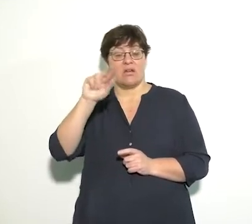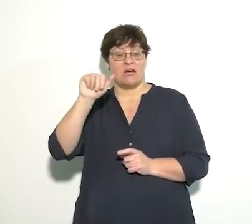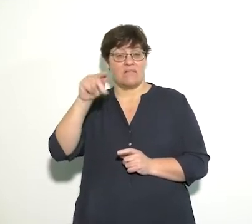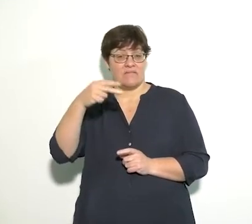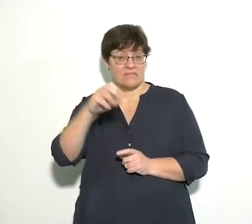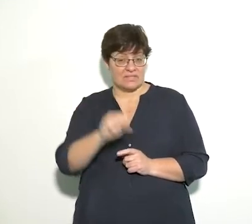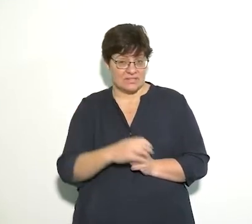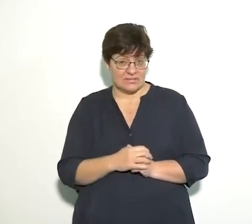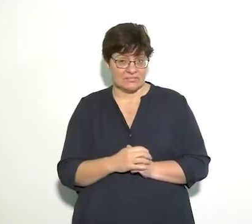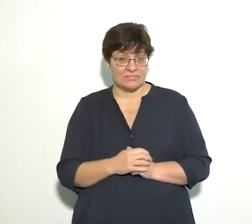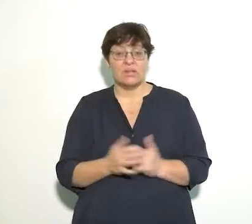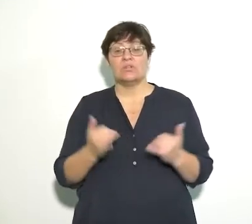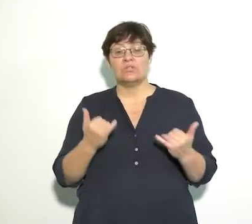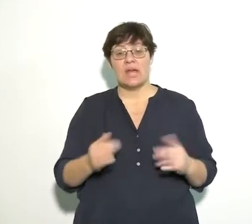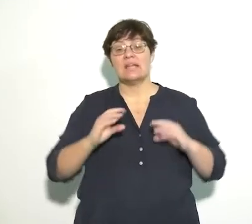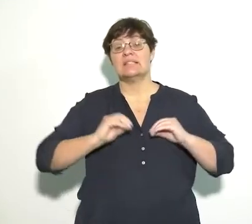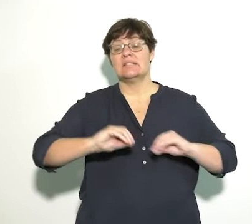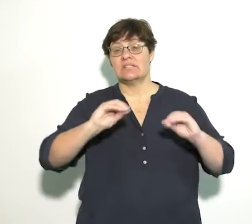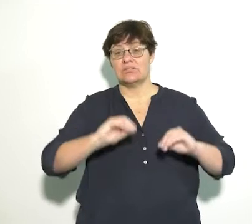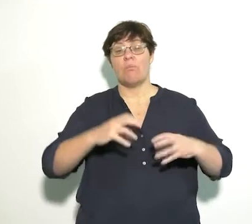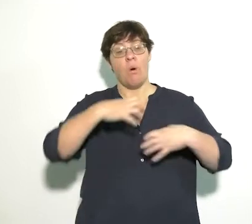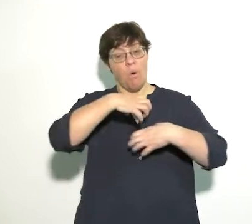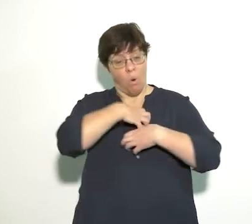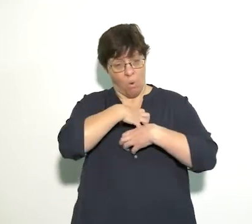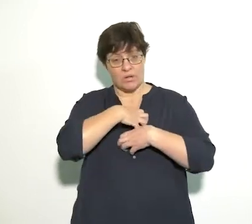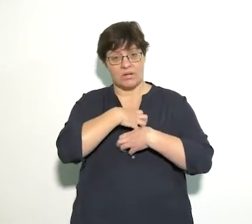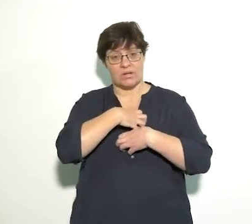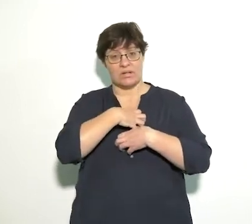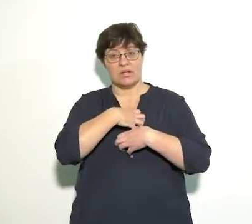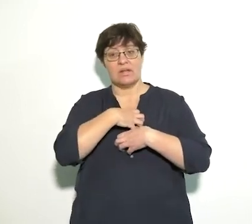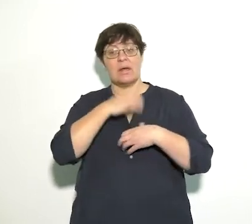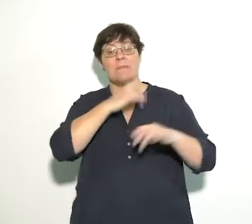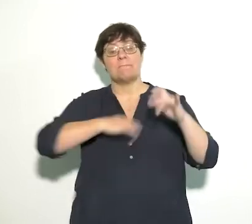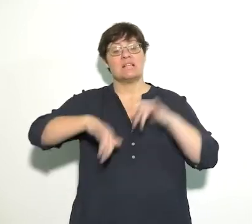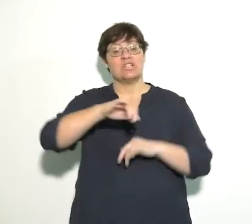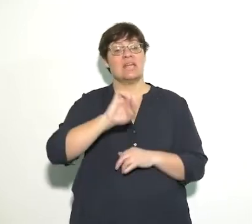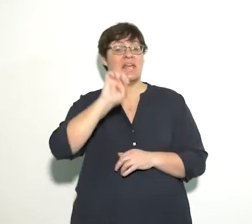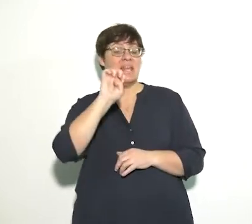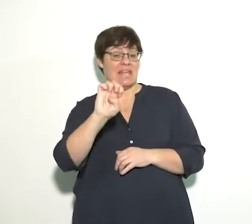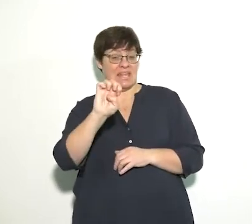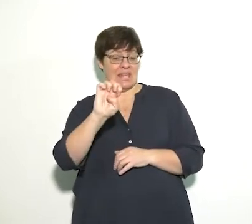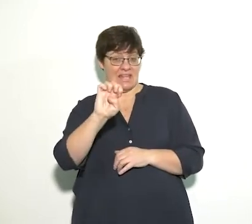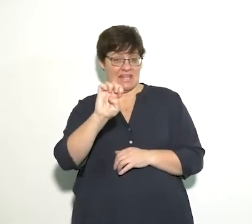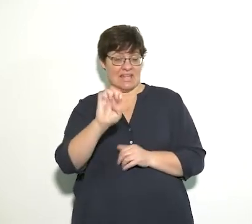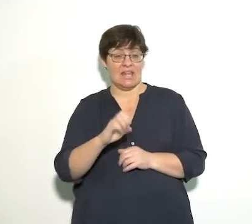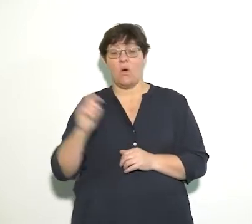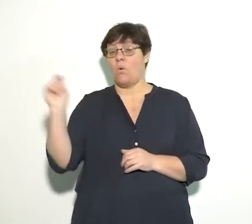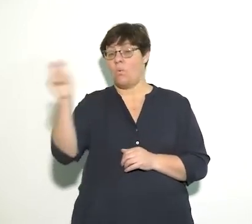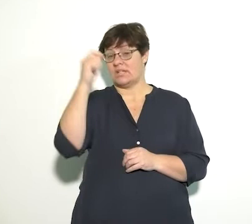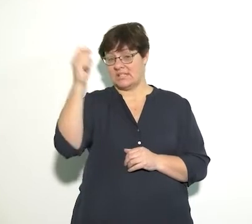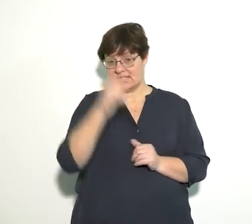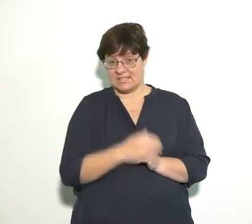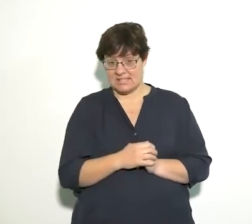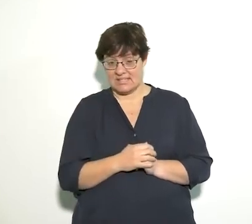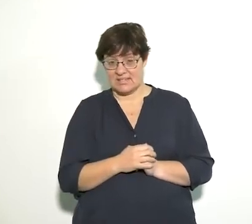today's lesson, I'm going to teach you how to make your own magic E wand. So what